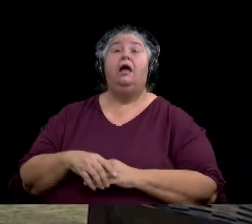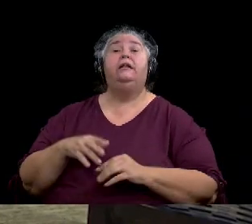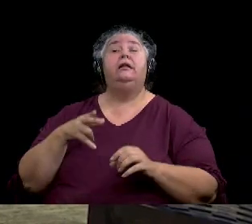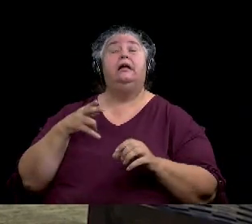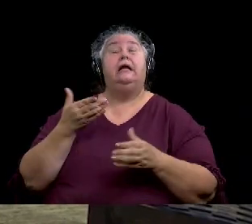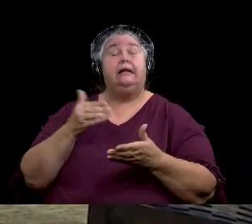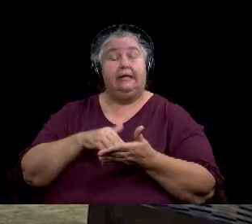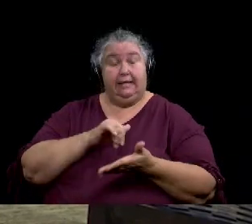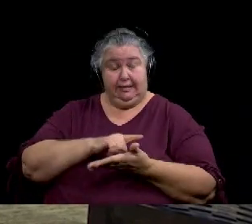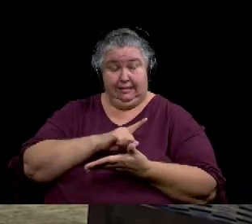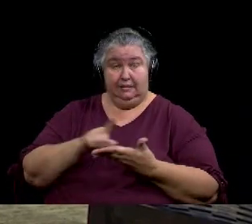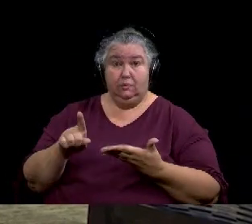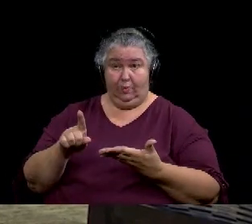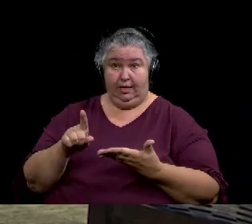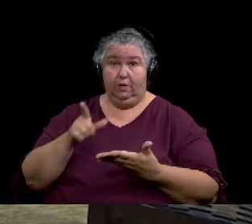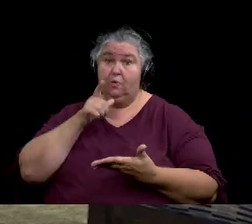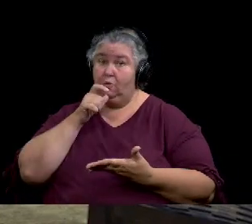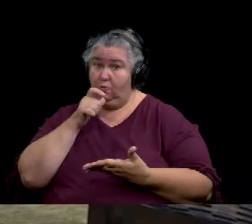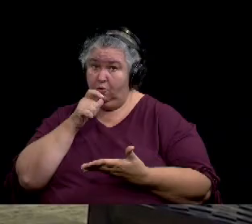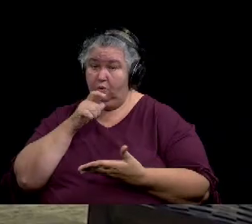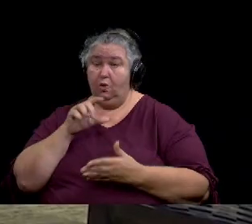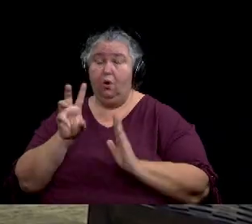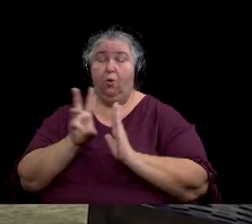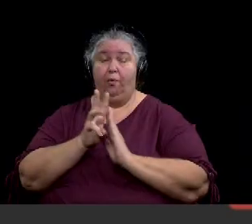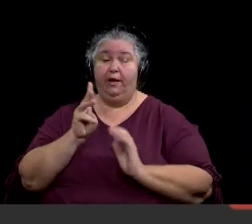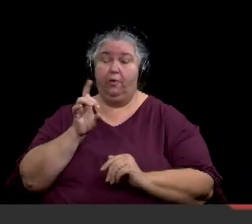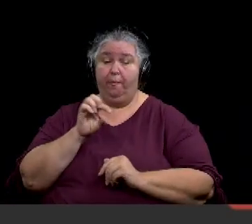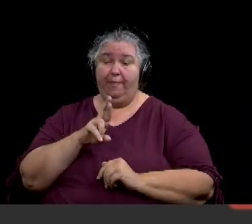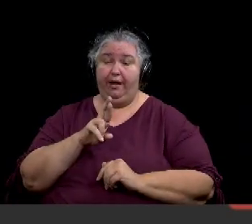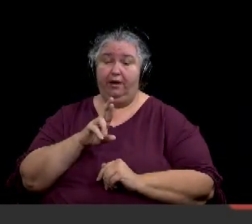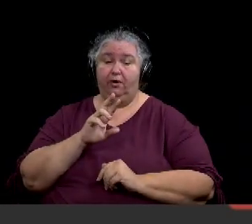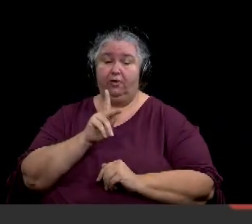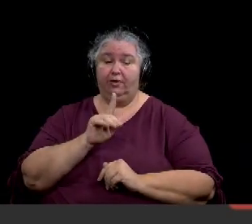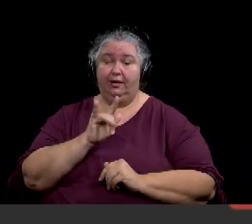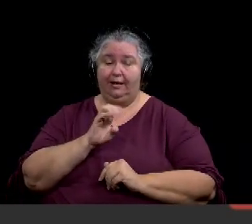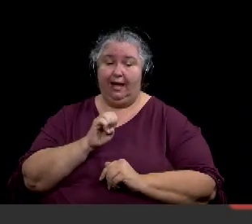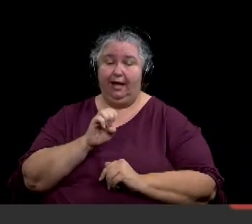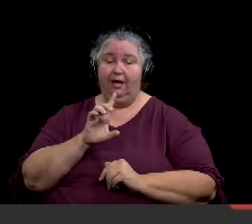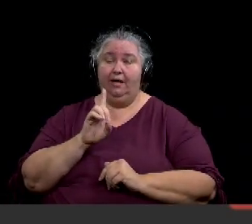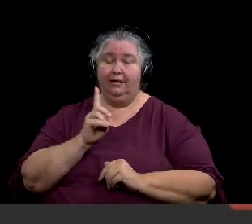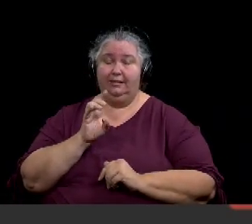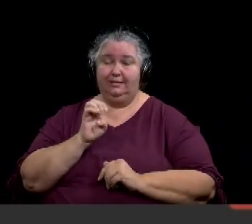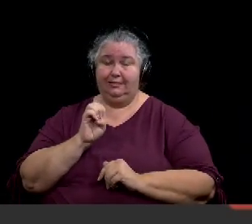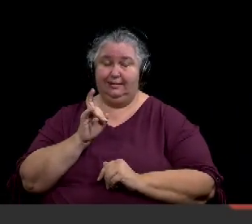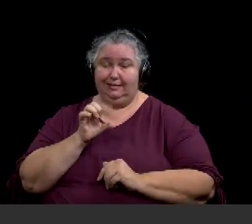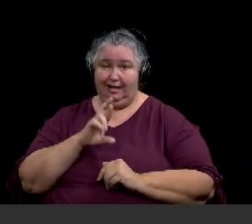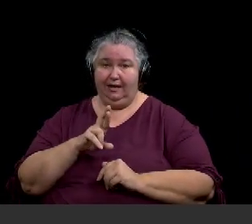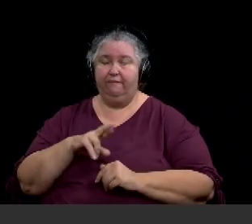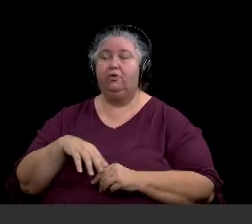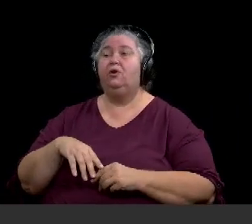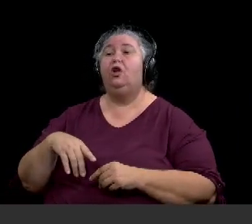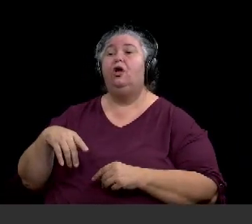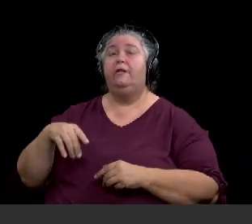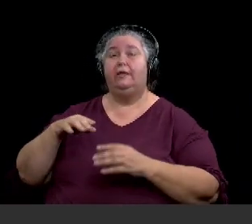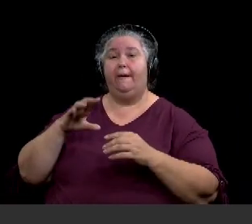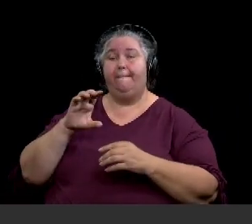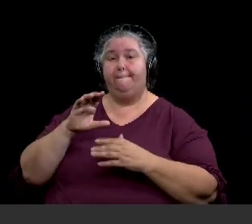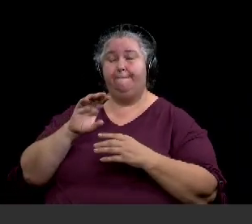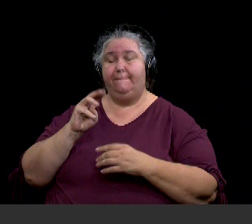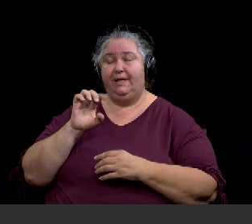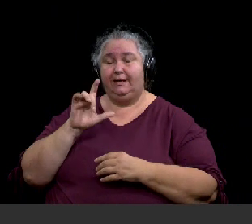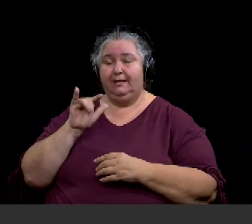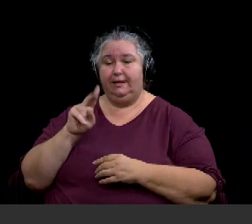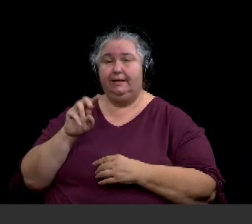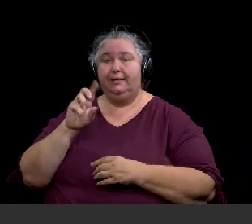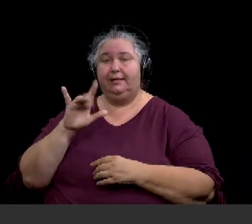our participants, we have our Waco Mayor Kyle Deaver. We have McLennan County Judge Scott Felton. From